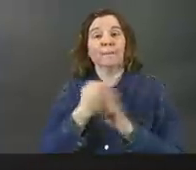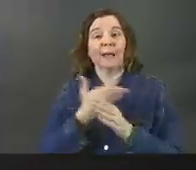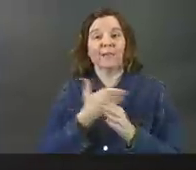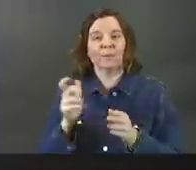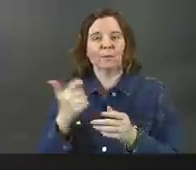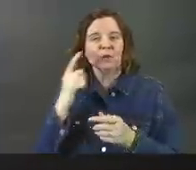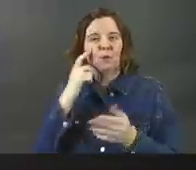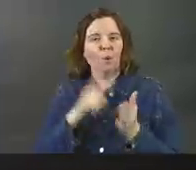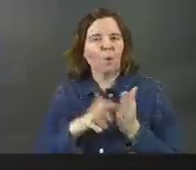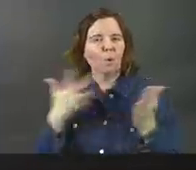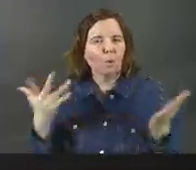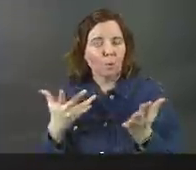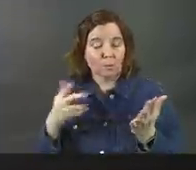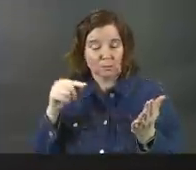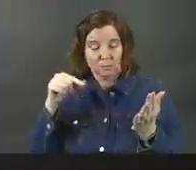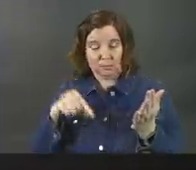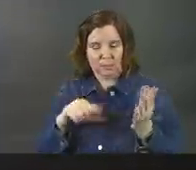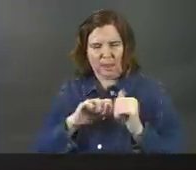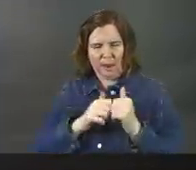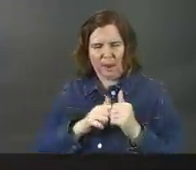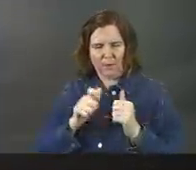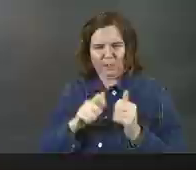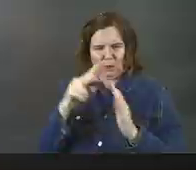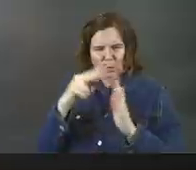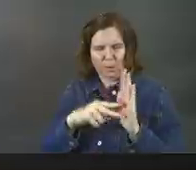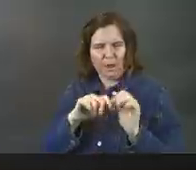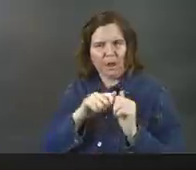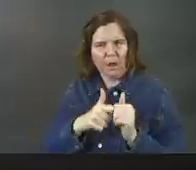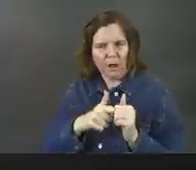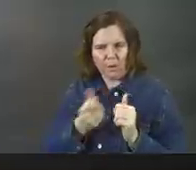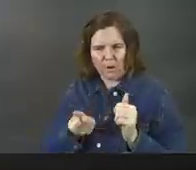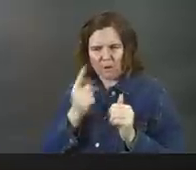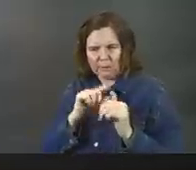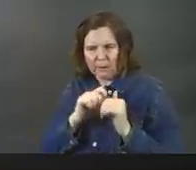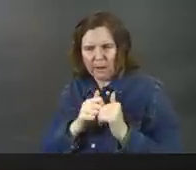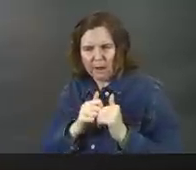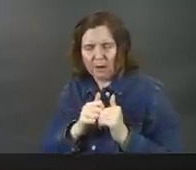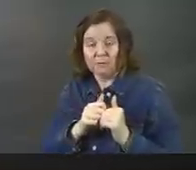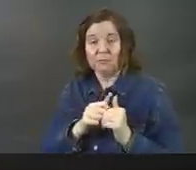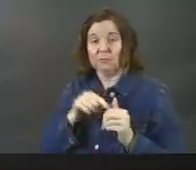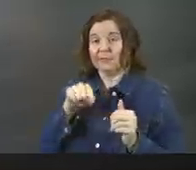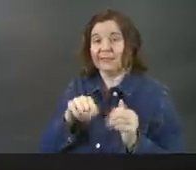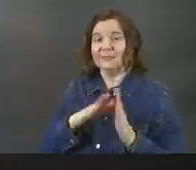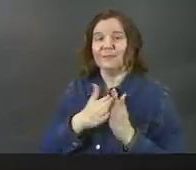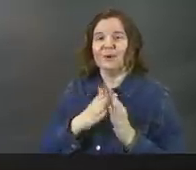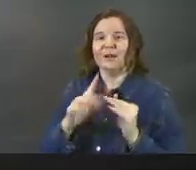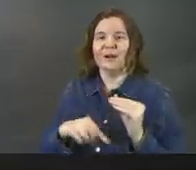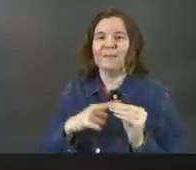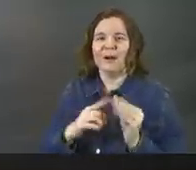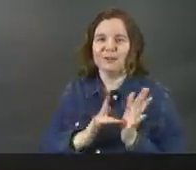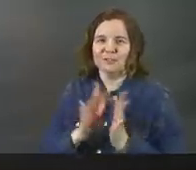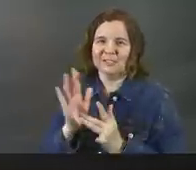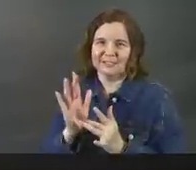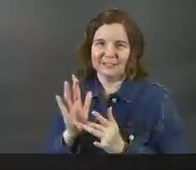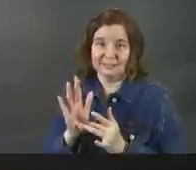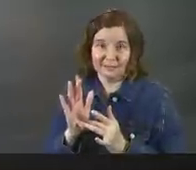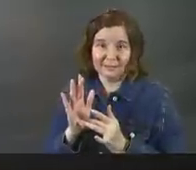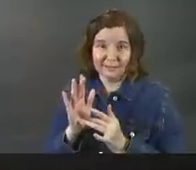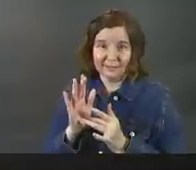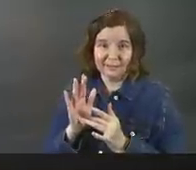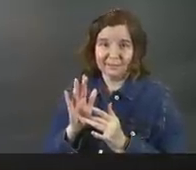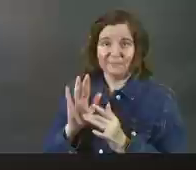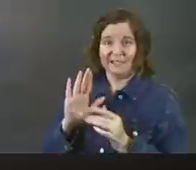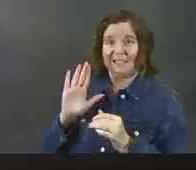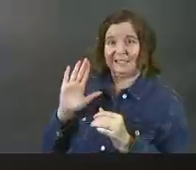thing that we need to notice in this book and how we need to read it and how we need to understand it is that this is a book about Jesus, okay? This